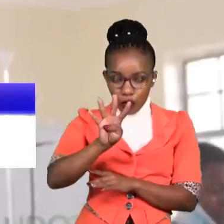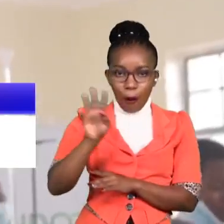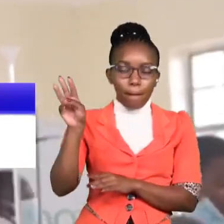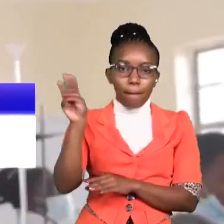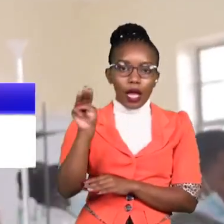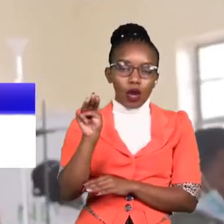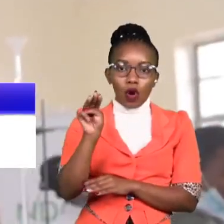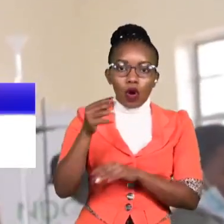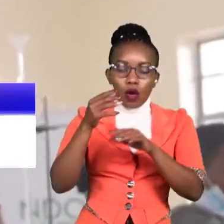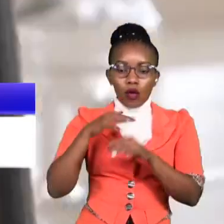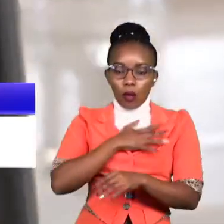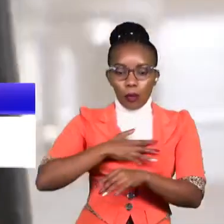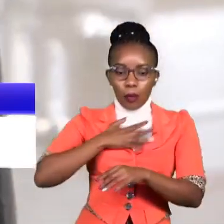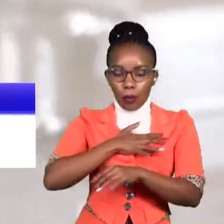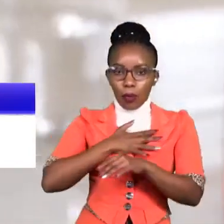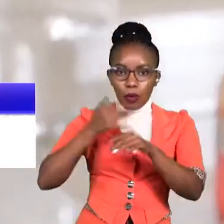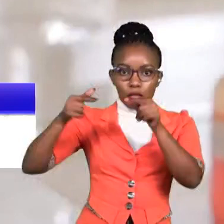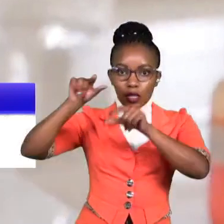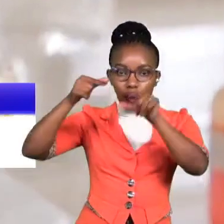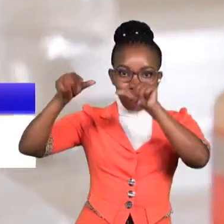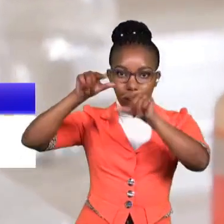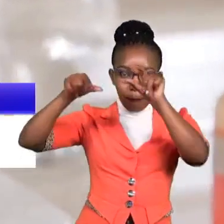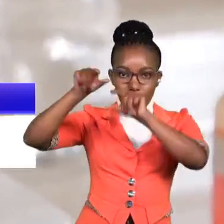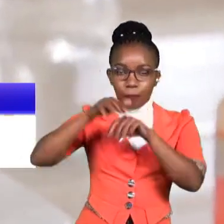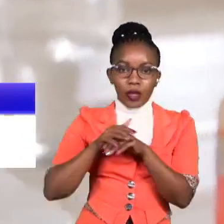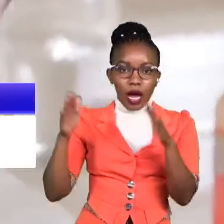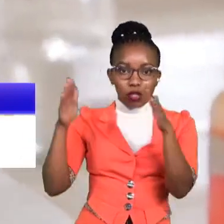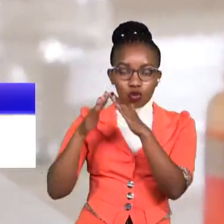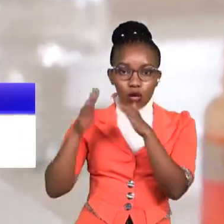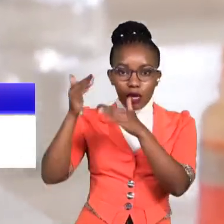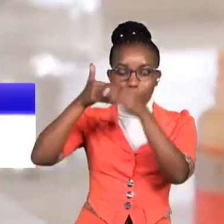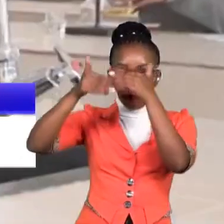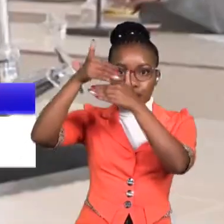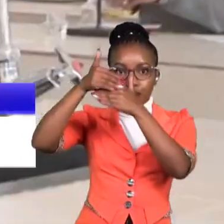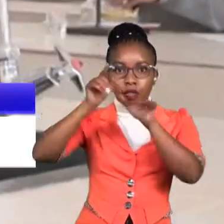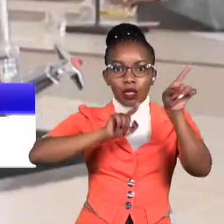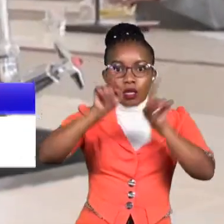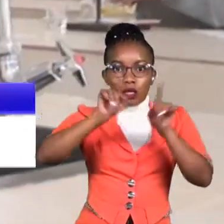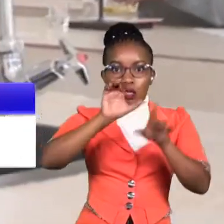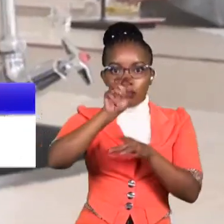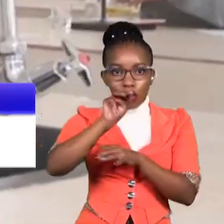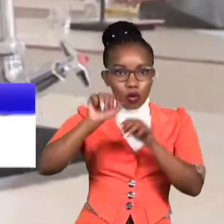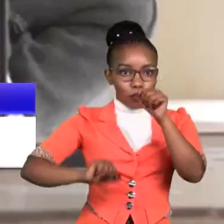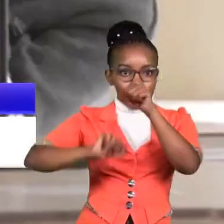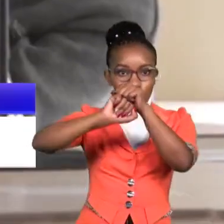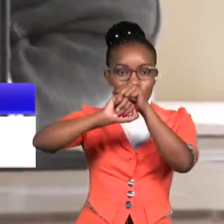shillings science laboratory and abolition block constructed and equipped by the Safaricom Foundation.